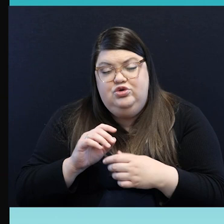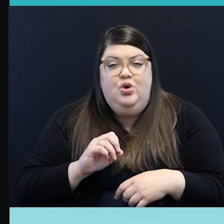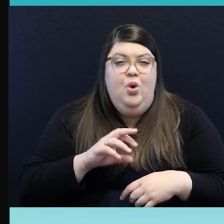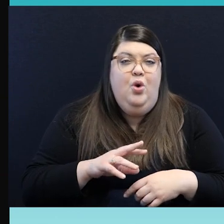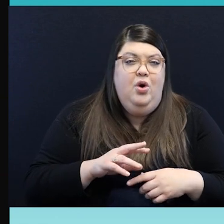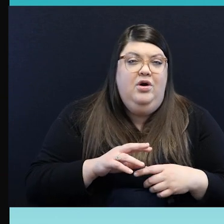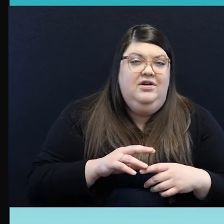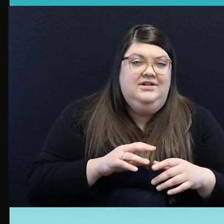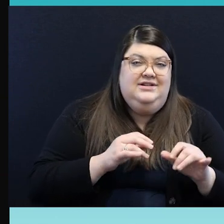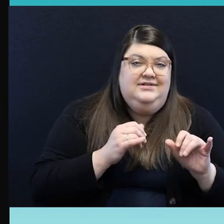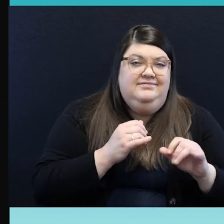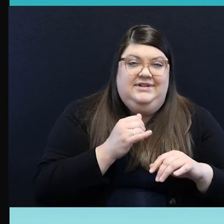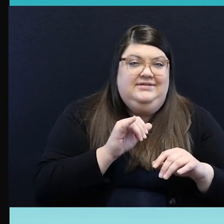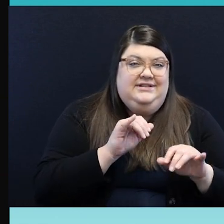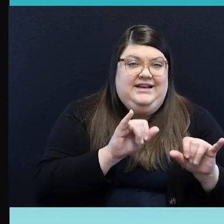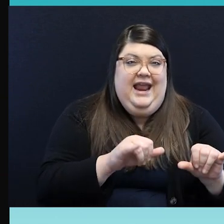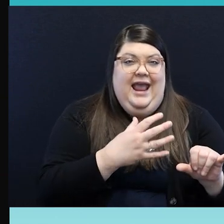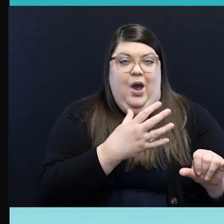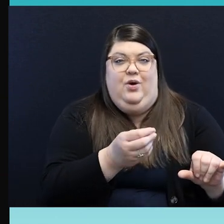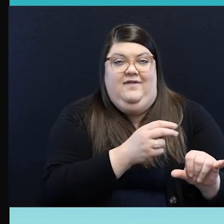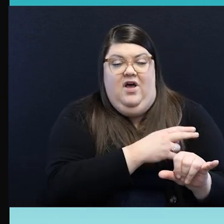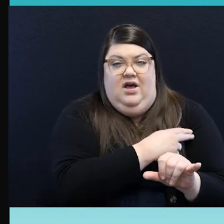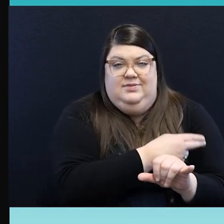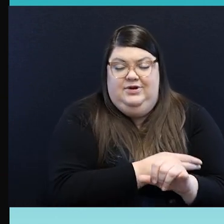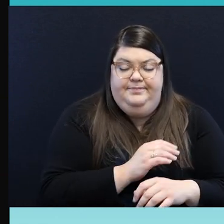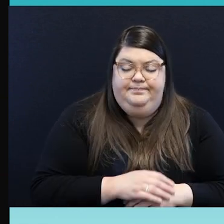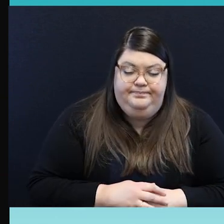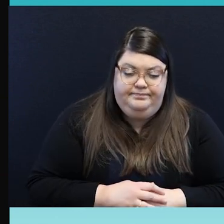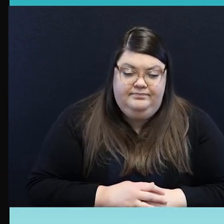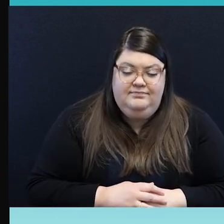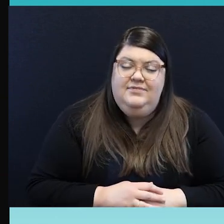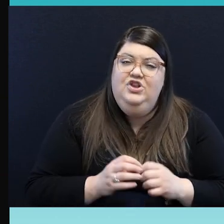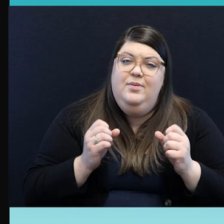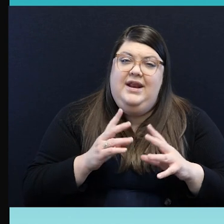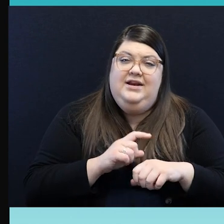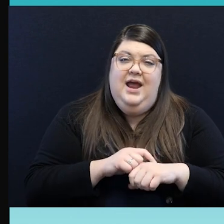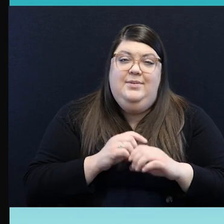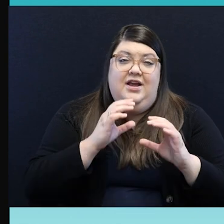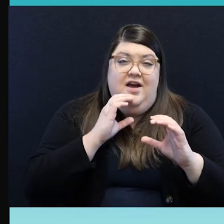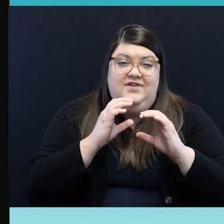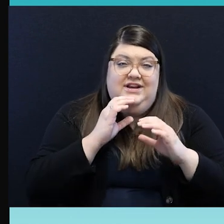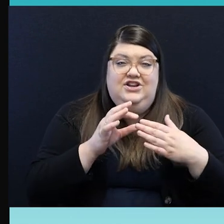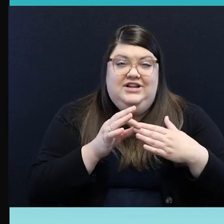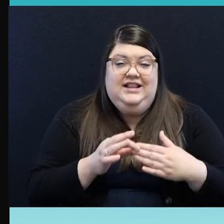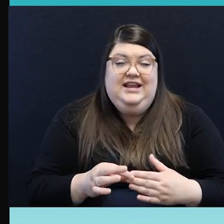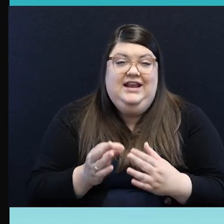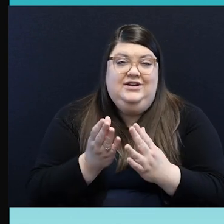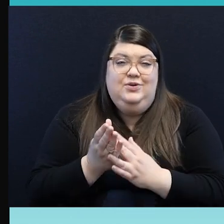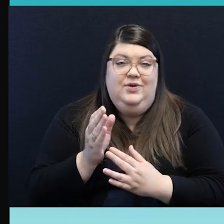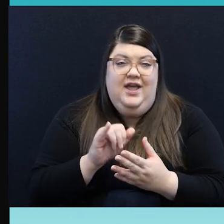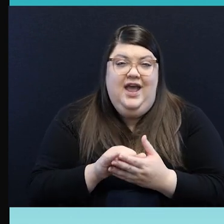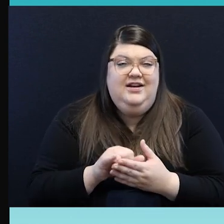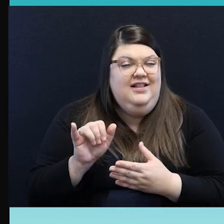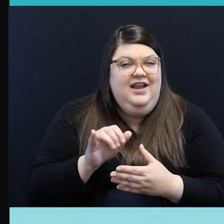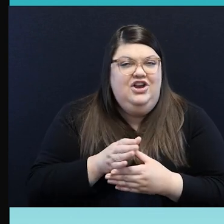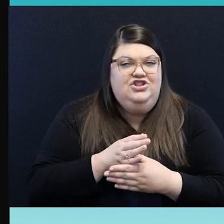to remain out of the hospital. And so a lot of times the conversations kind of lead up into that. And as I